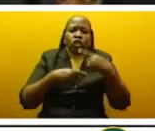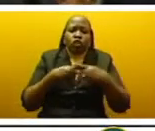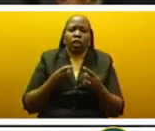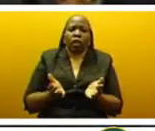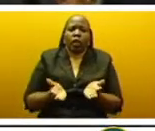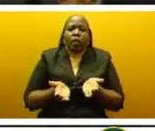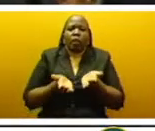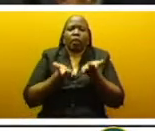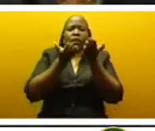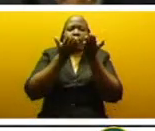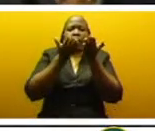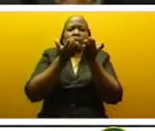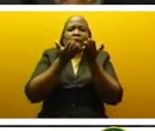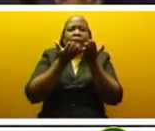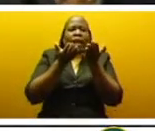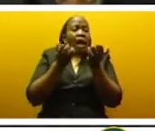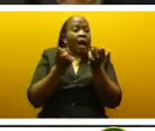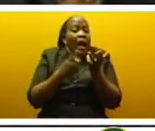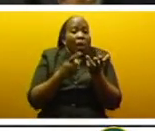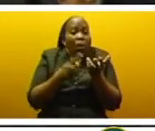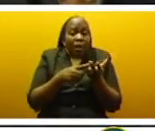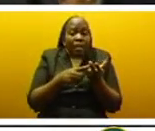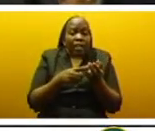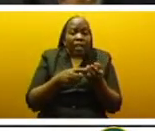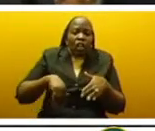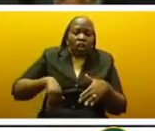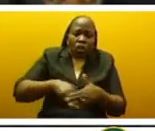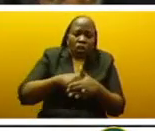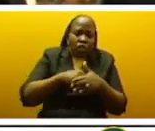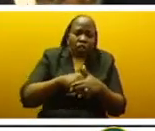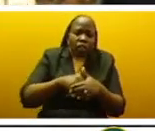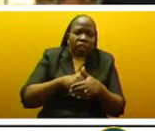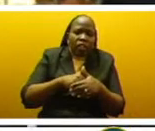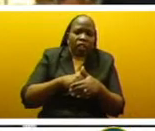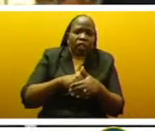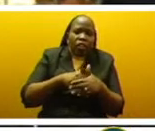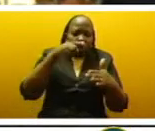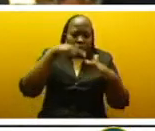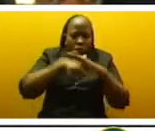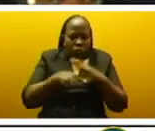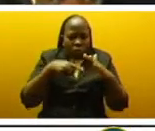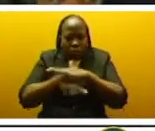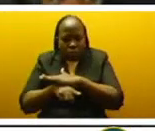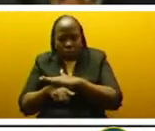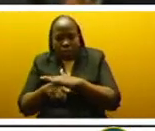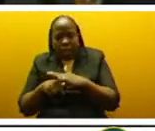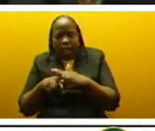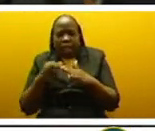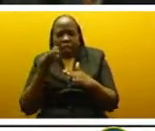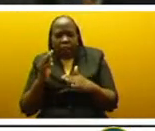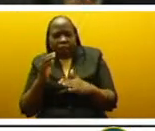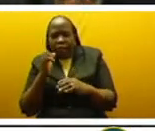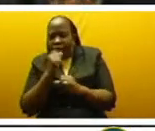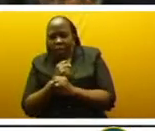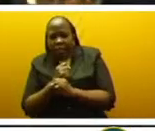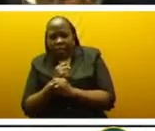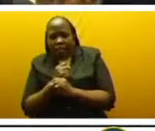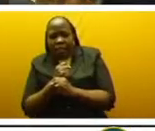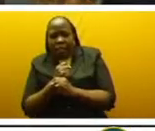However many goals you score, if it is from an offside position, whether you're Messi or Ronaldo, it will not